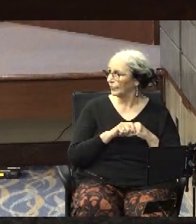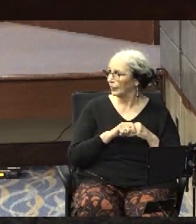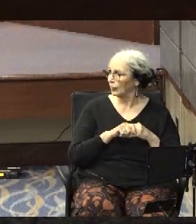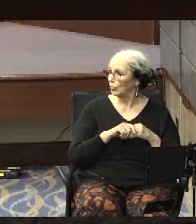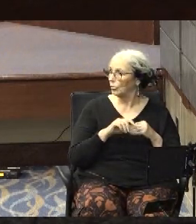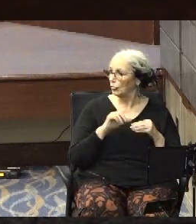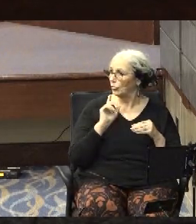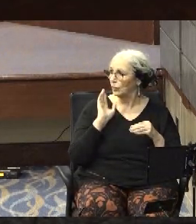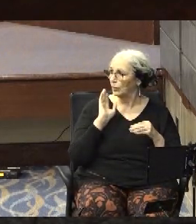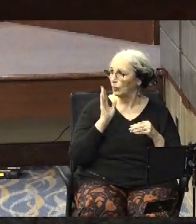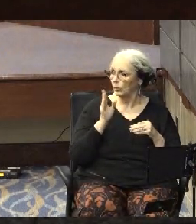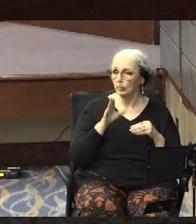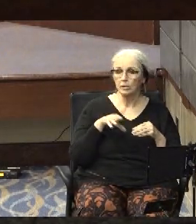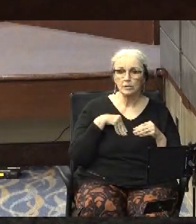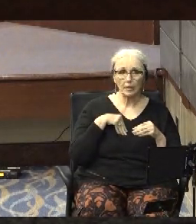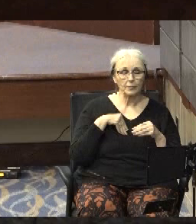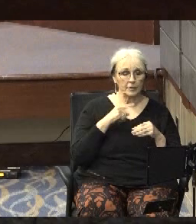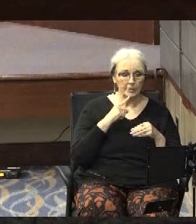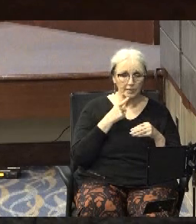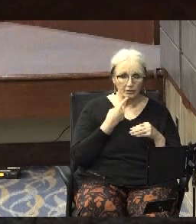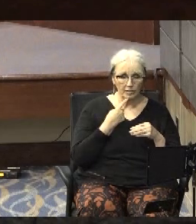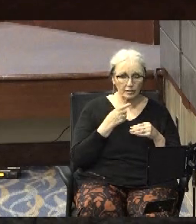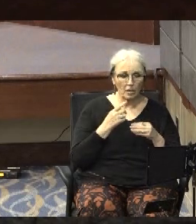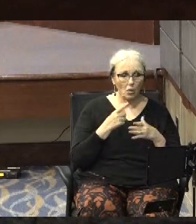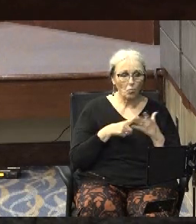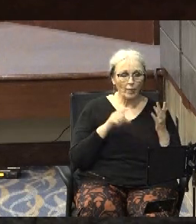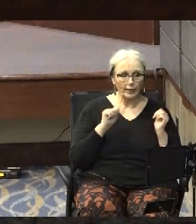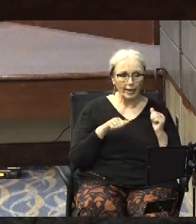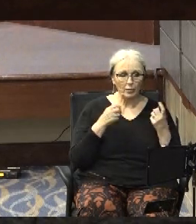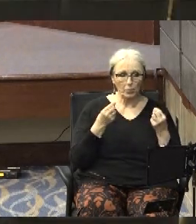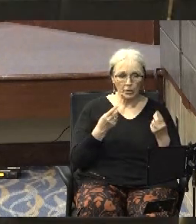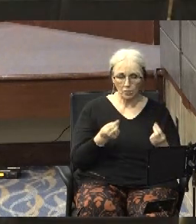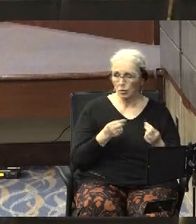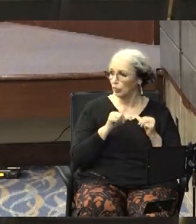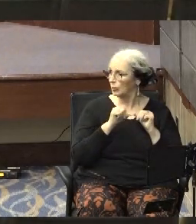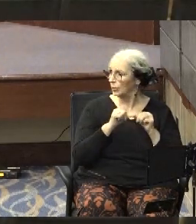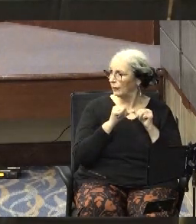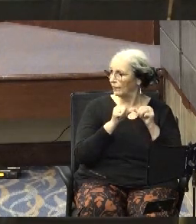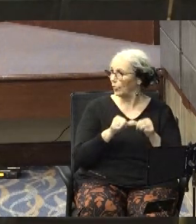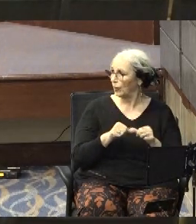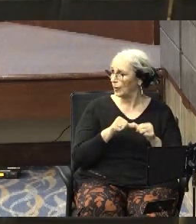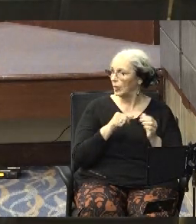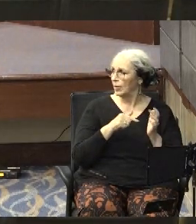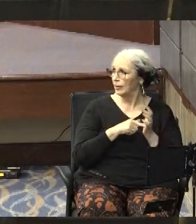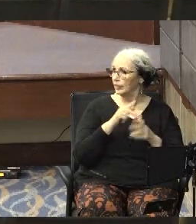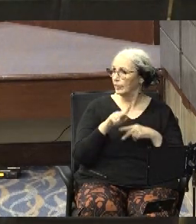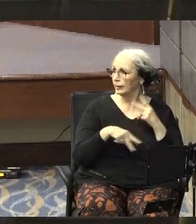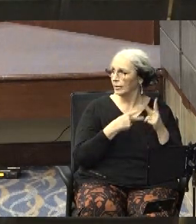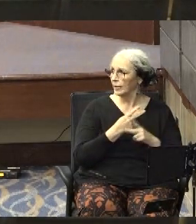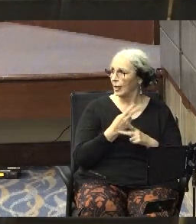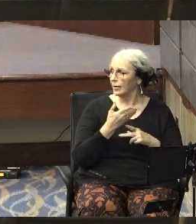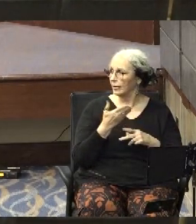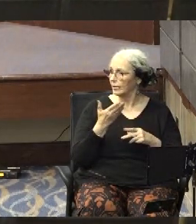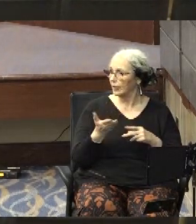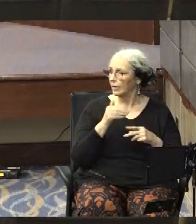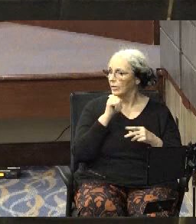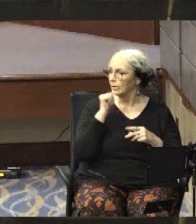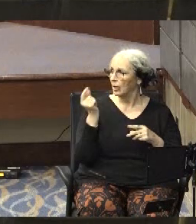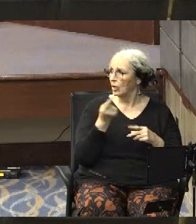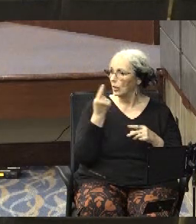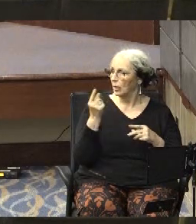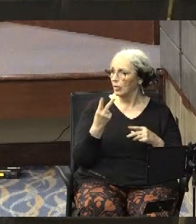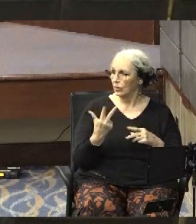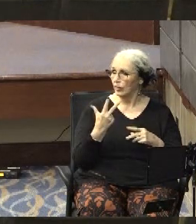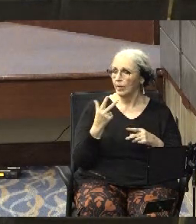seriously. What can we do to move forward on this type of thing, not on these three vans, but